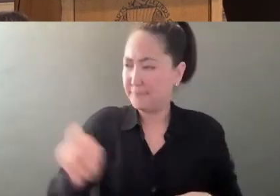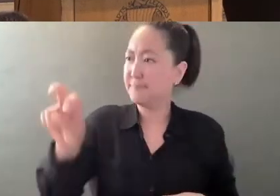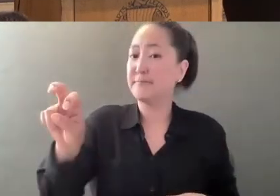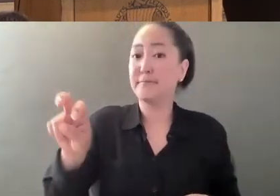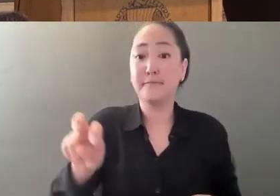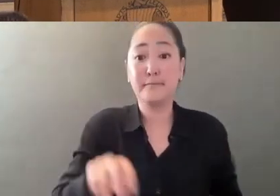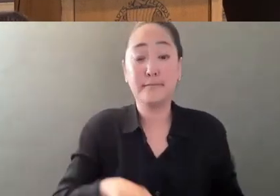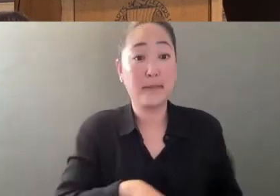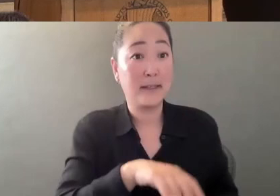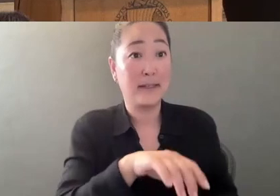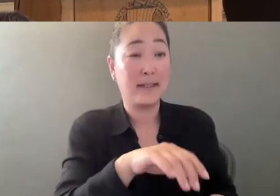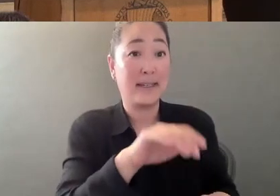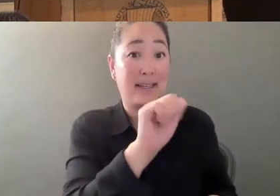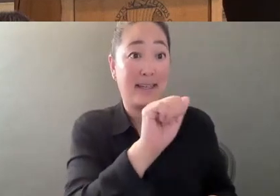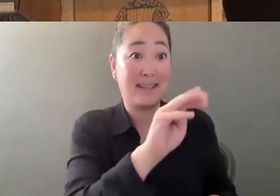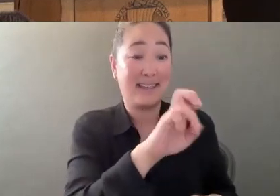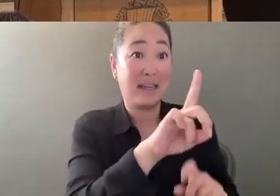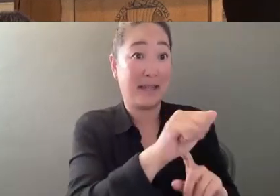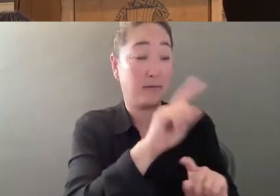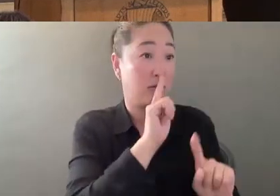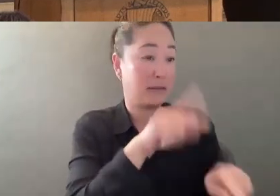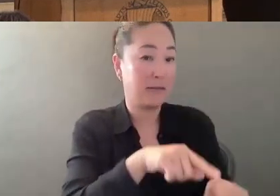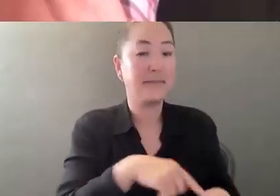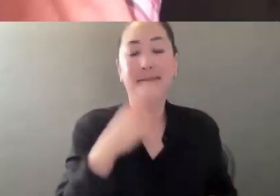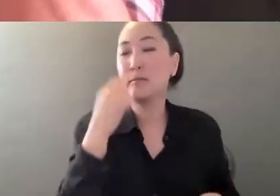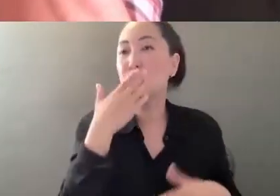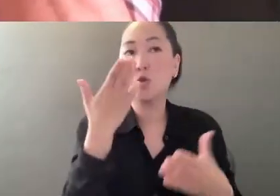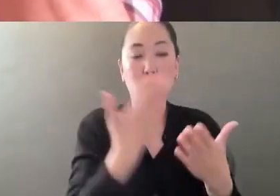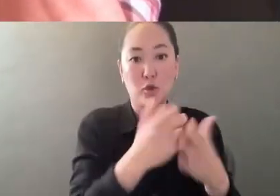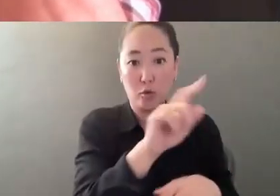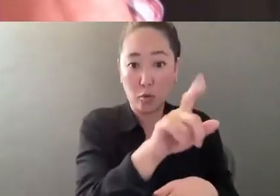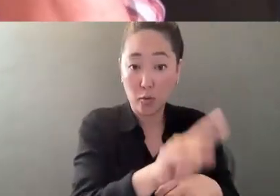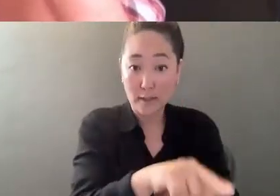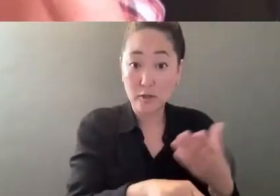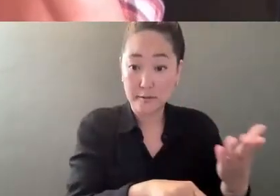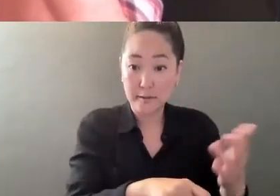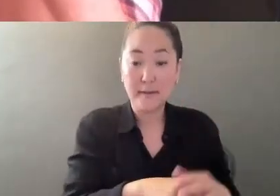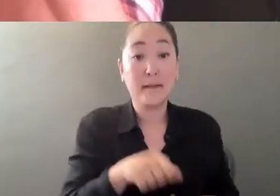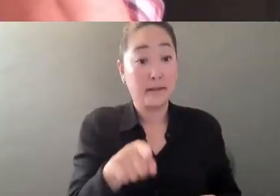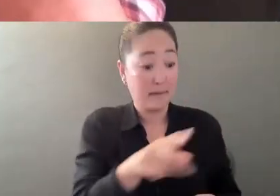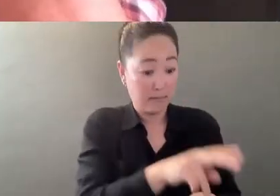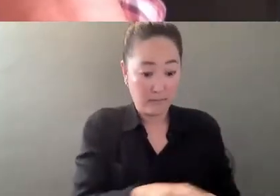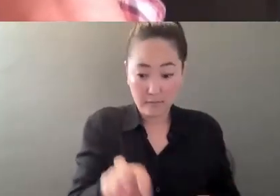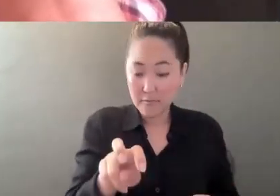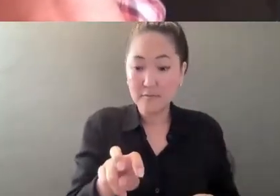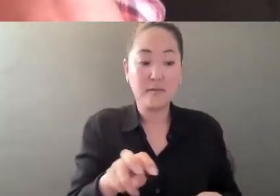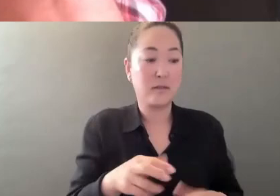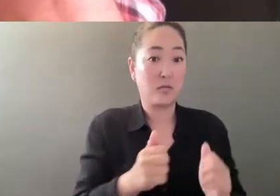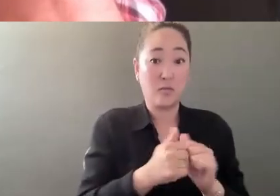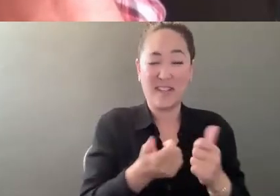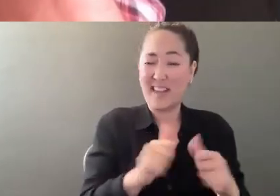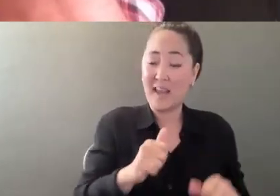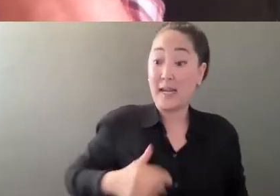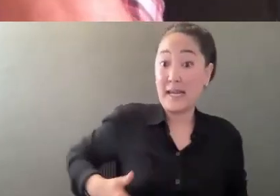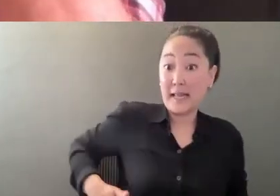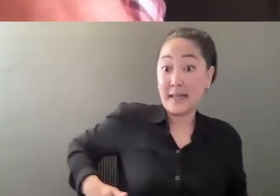It's a really great question. And I think transition for a condition that has, liver involvement and gut